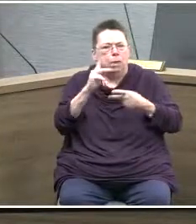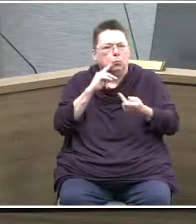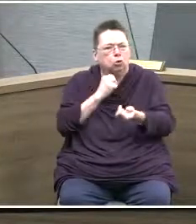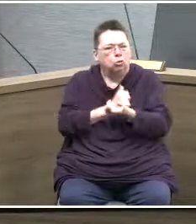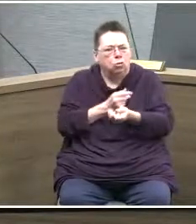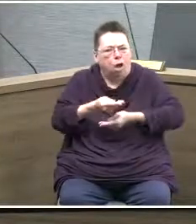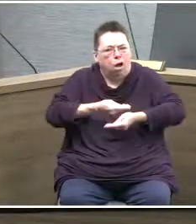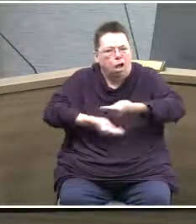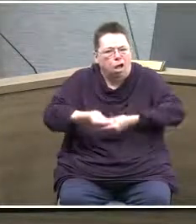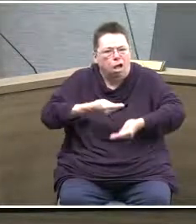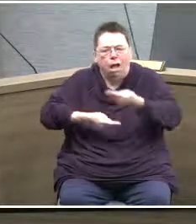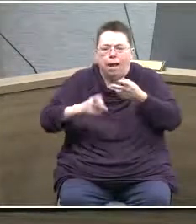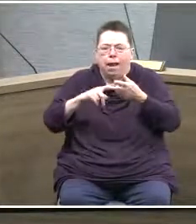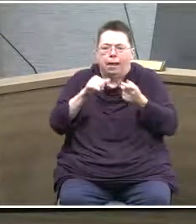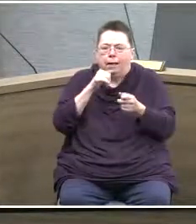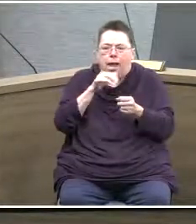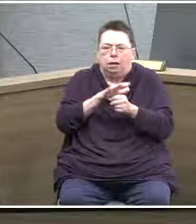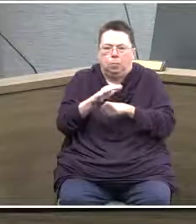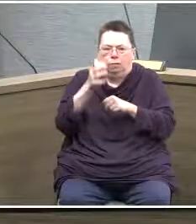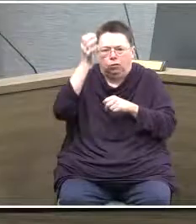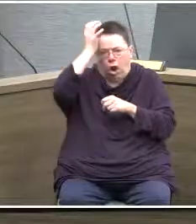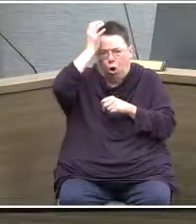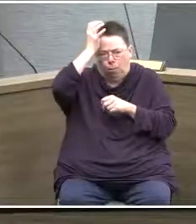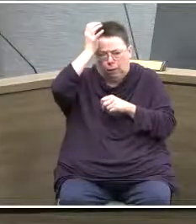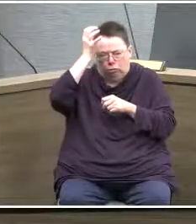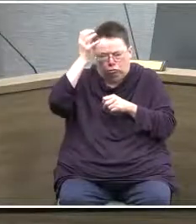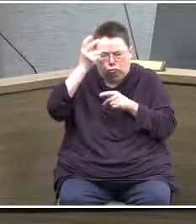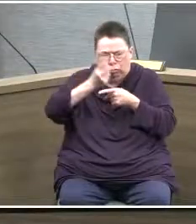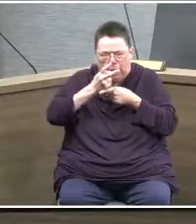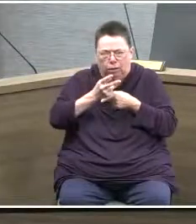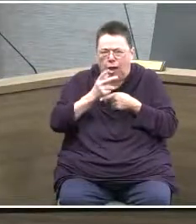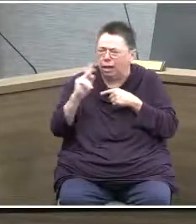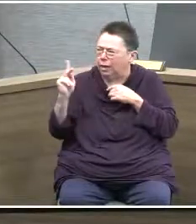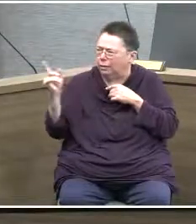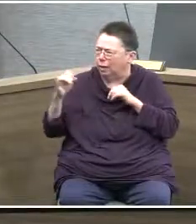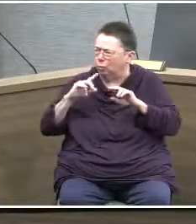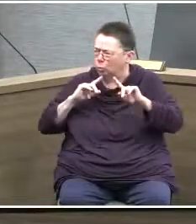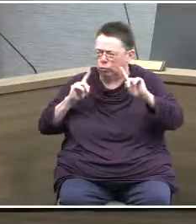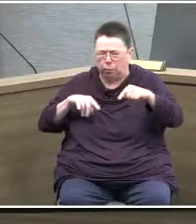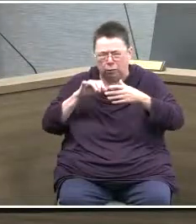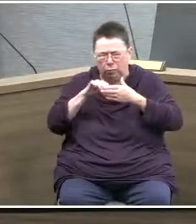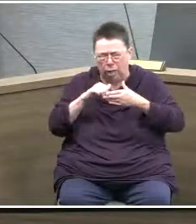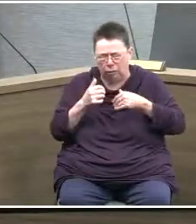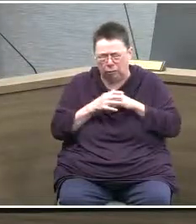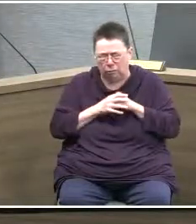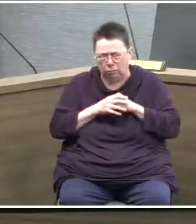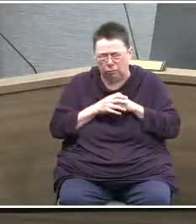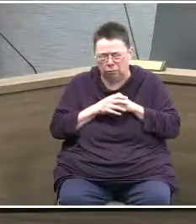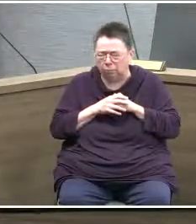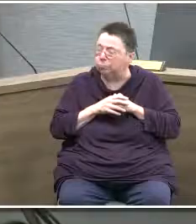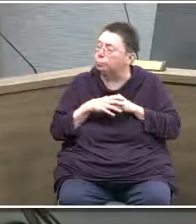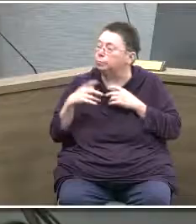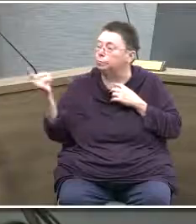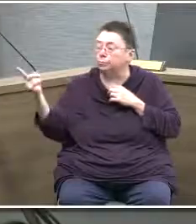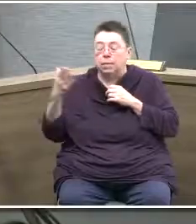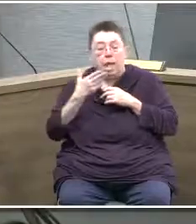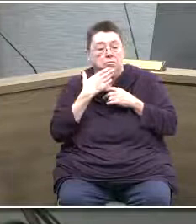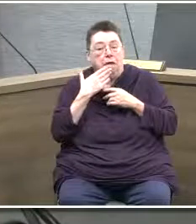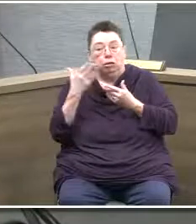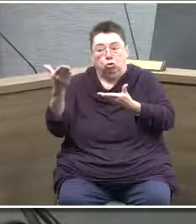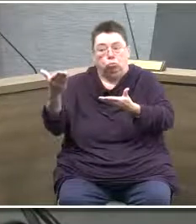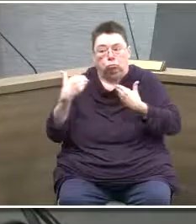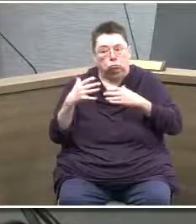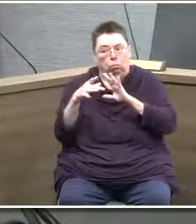security issues, and inadequate garbage pickup. Katsia, can you respond to this comment at this time? Thank you for submitting